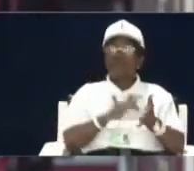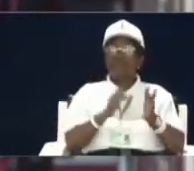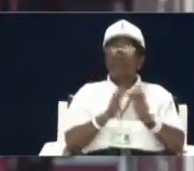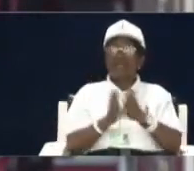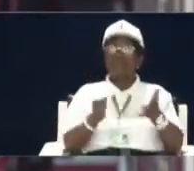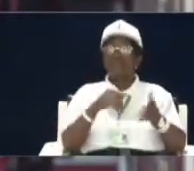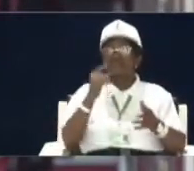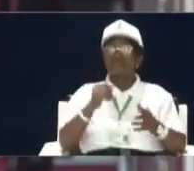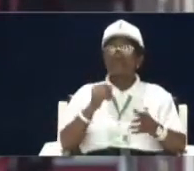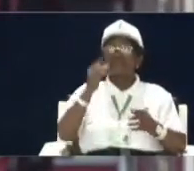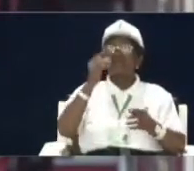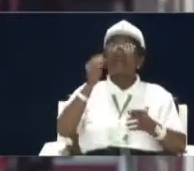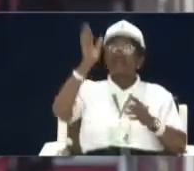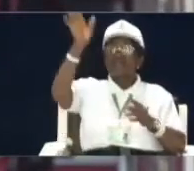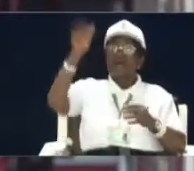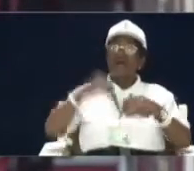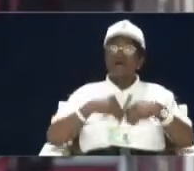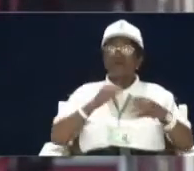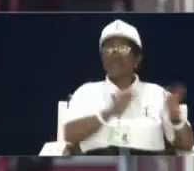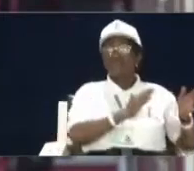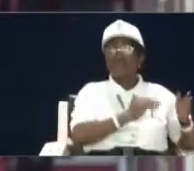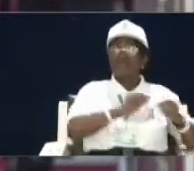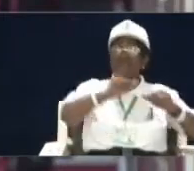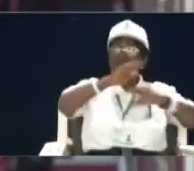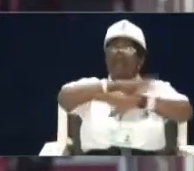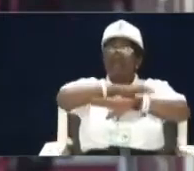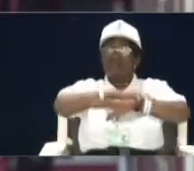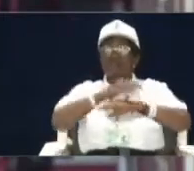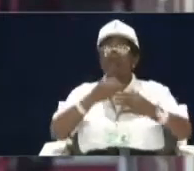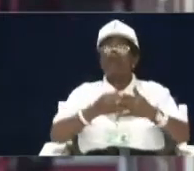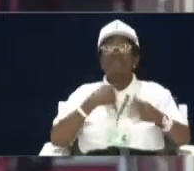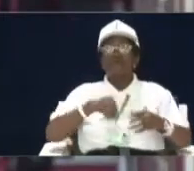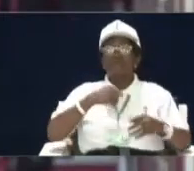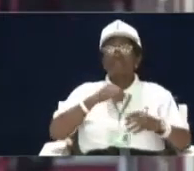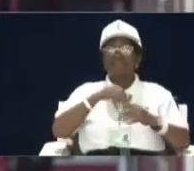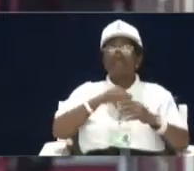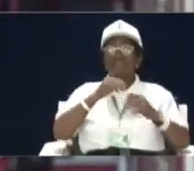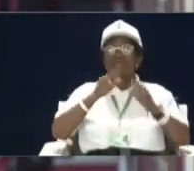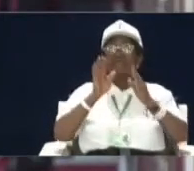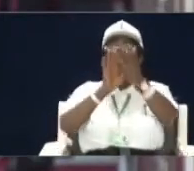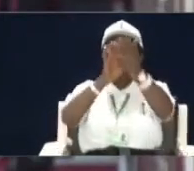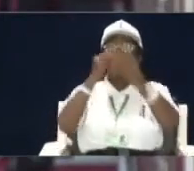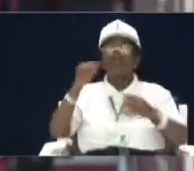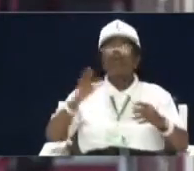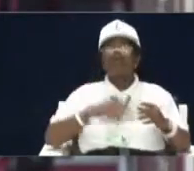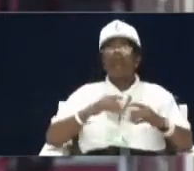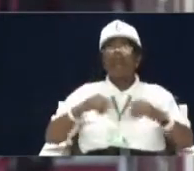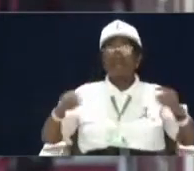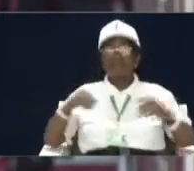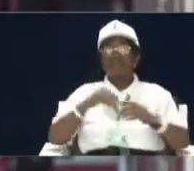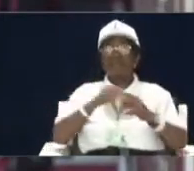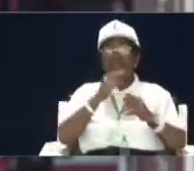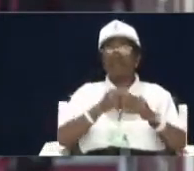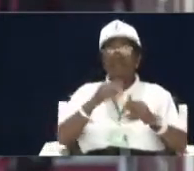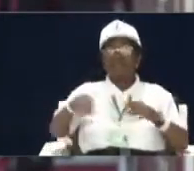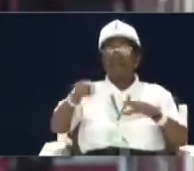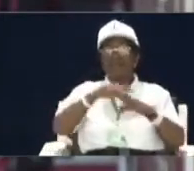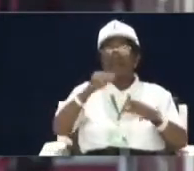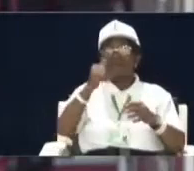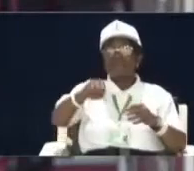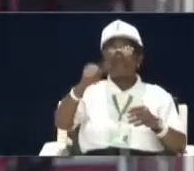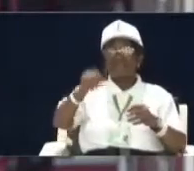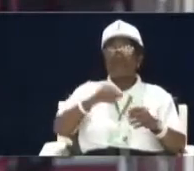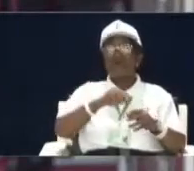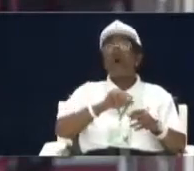hast prepared a table before me in the presence of my enemy, in the name that's above every other name. From now on,